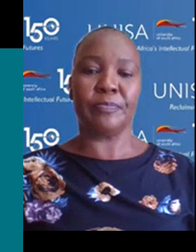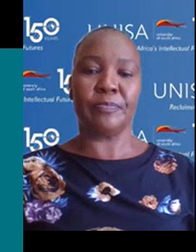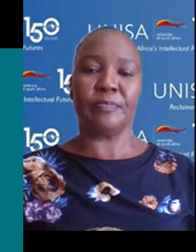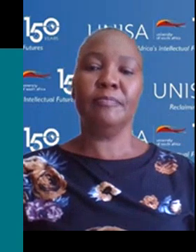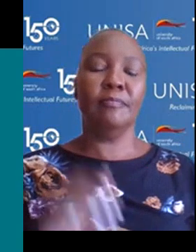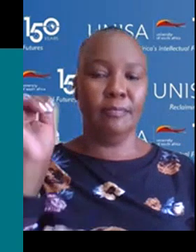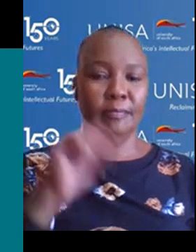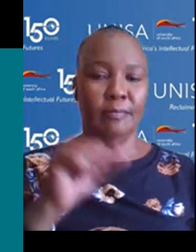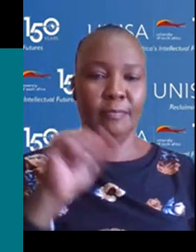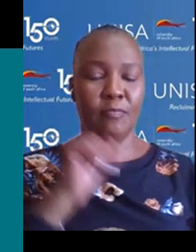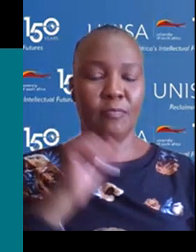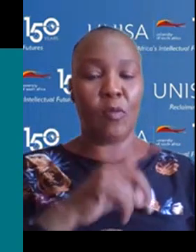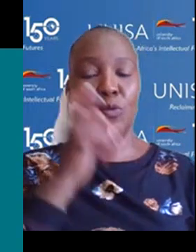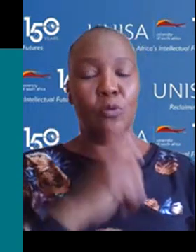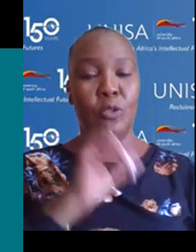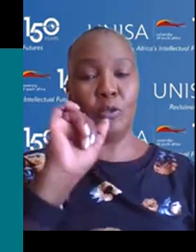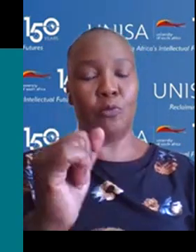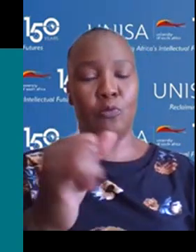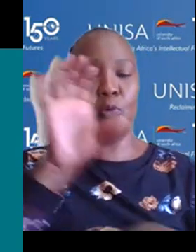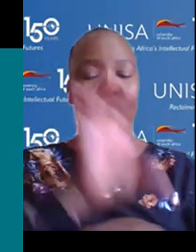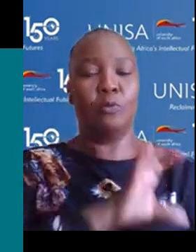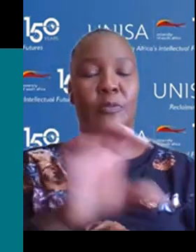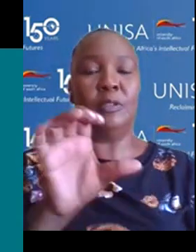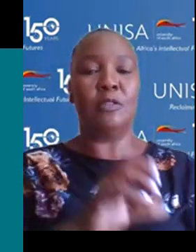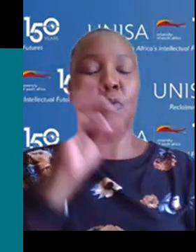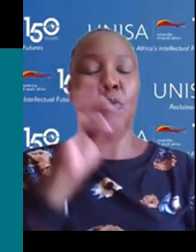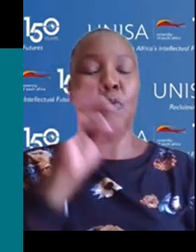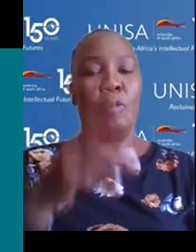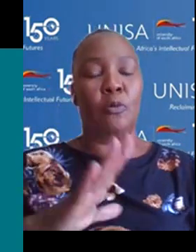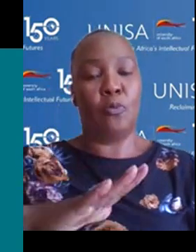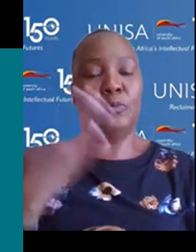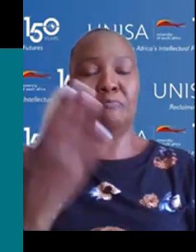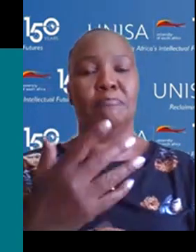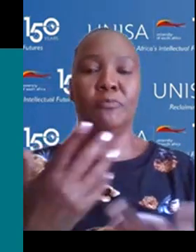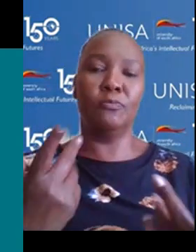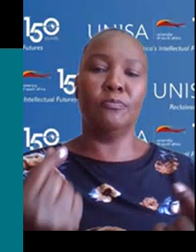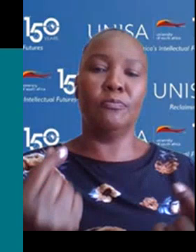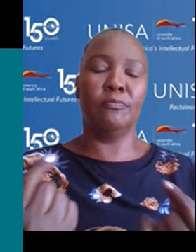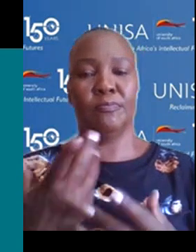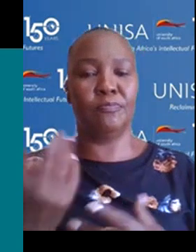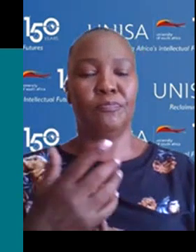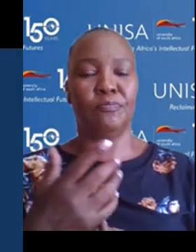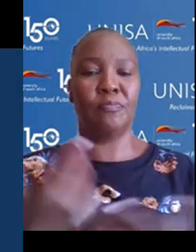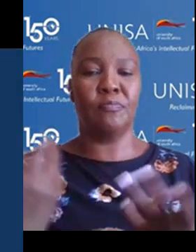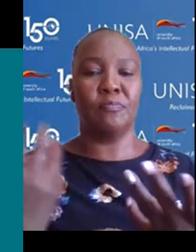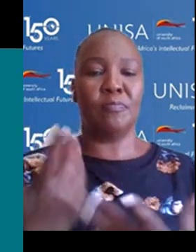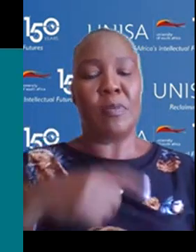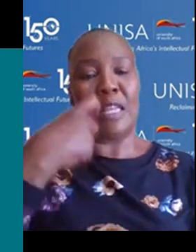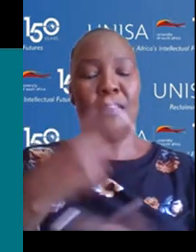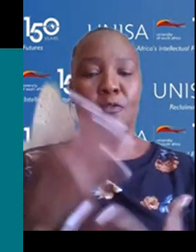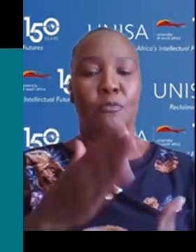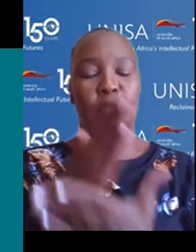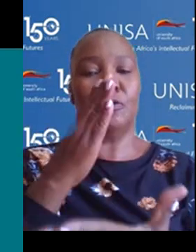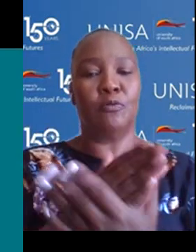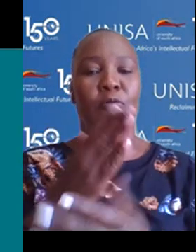Indeed, because you're going to be using your computer, definitely you would want to customize it and to ensure